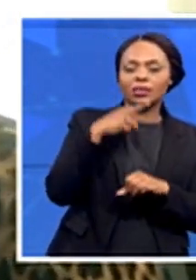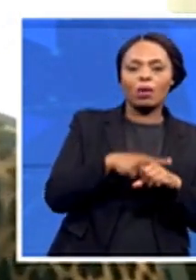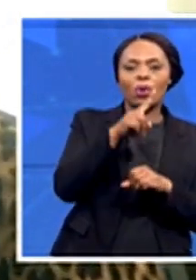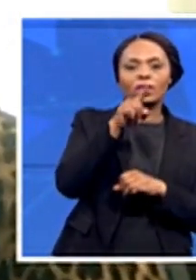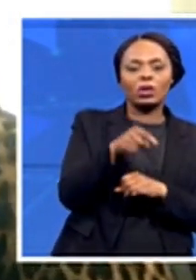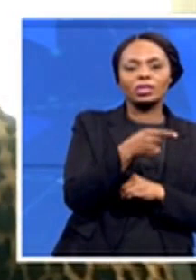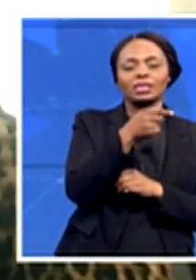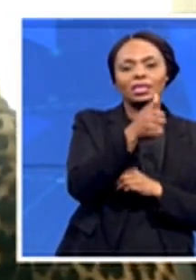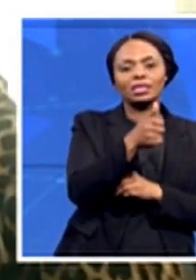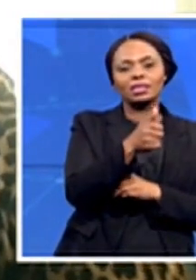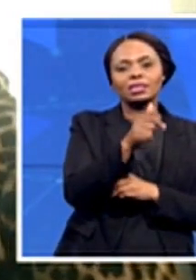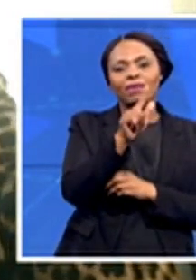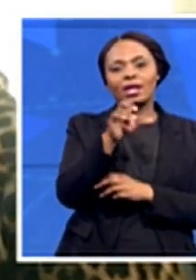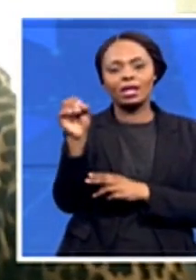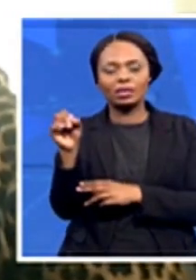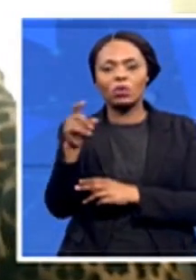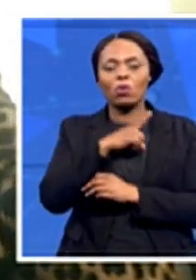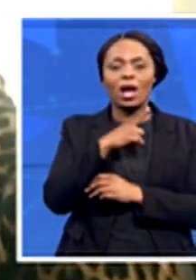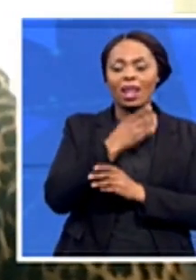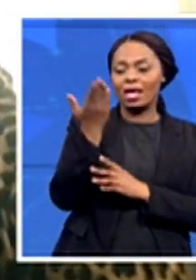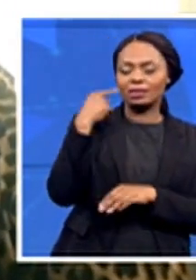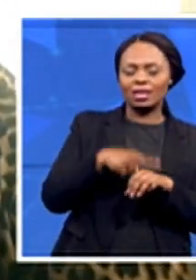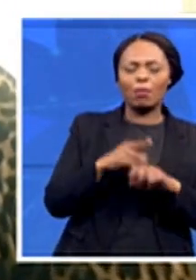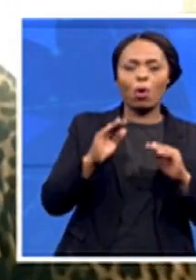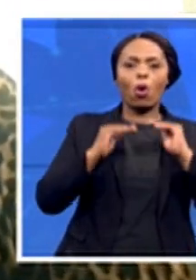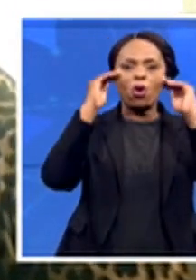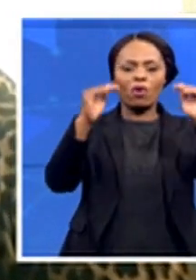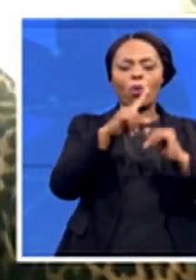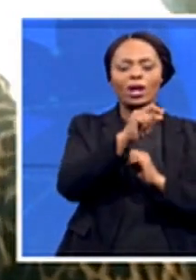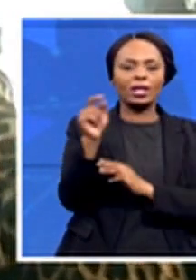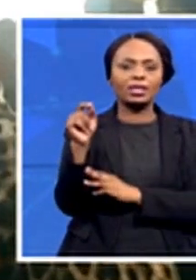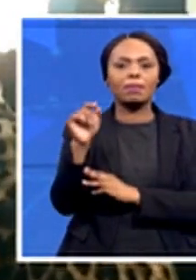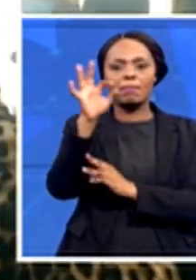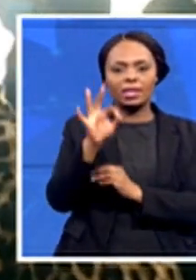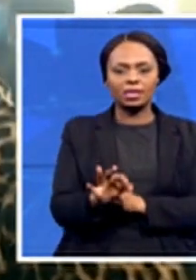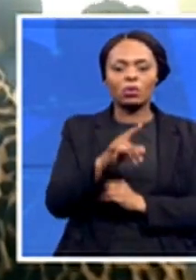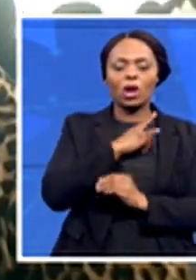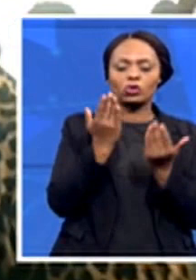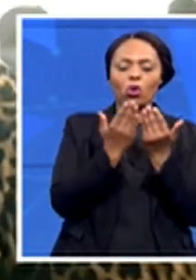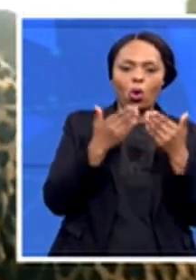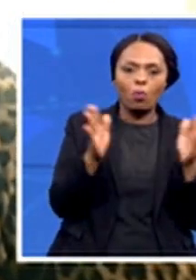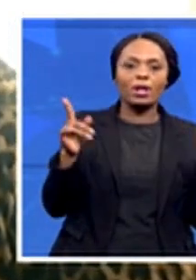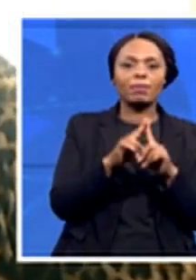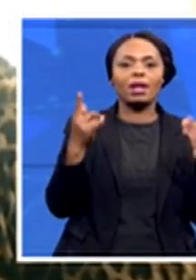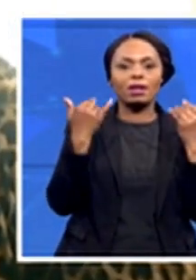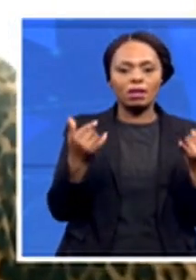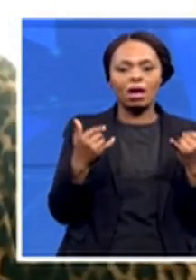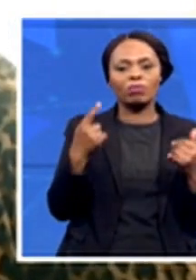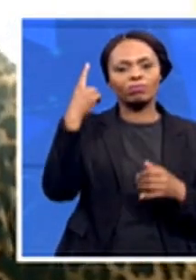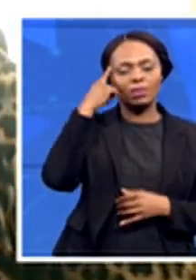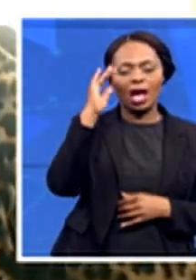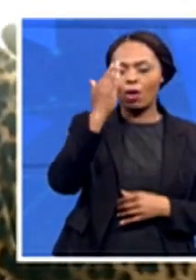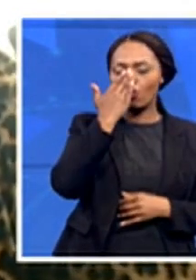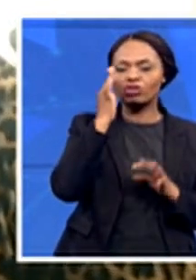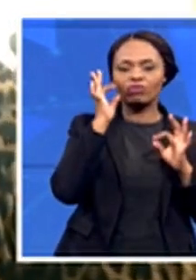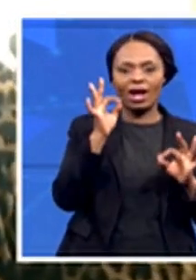more than almost 100% because of the school's outbreak. So we are thinking, no, our approach is right. We are able to manage this issue